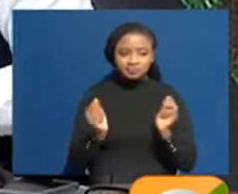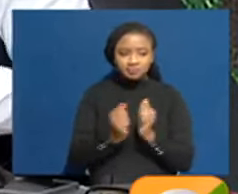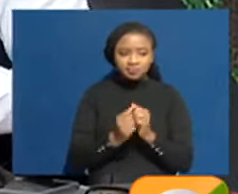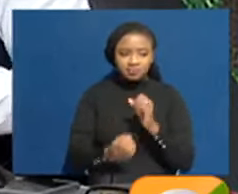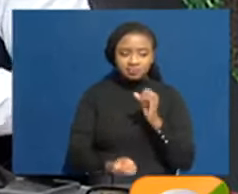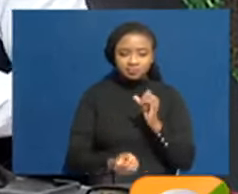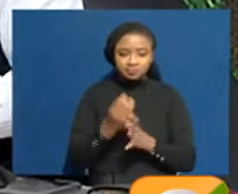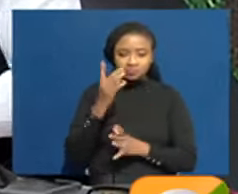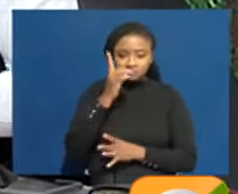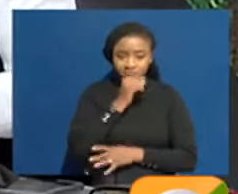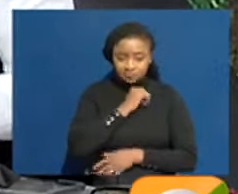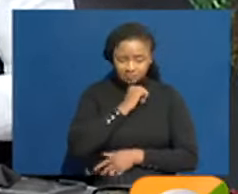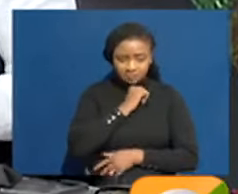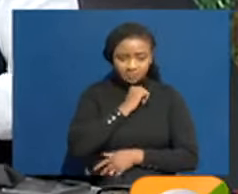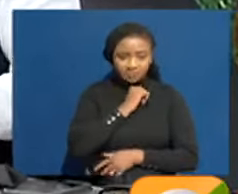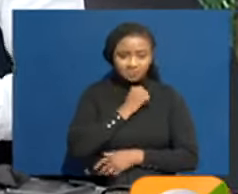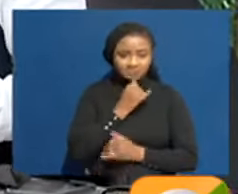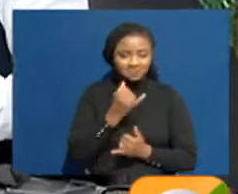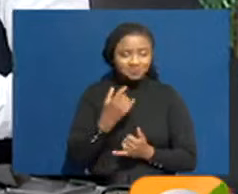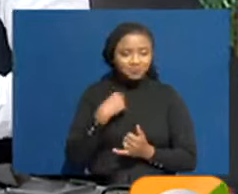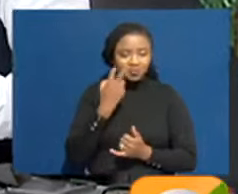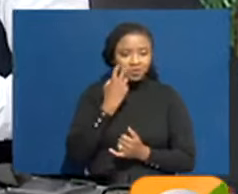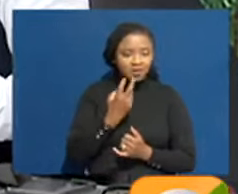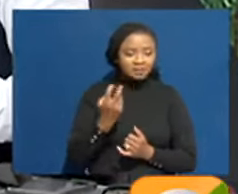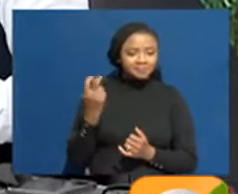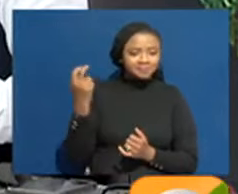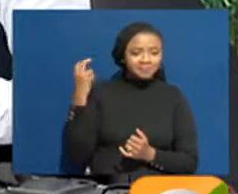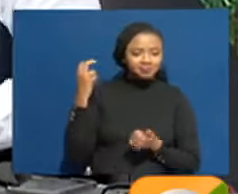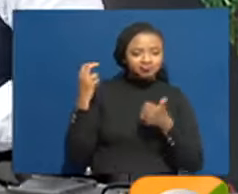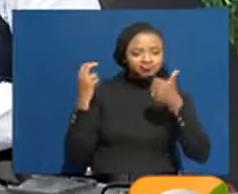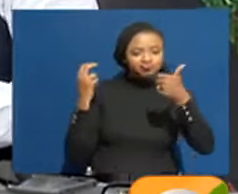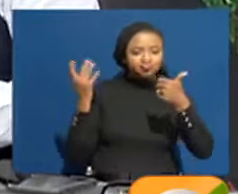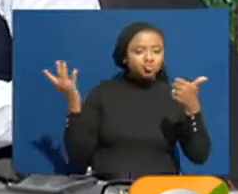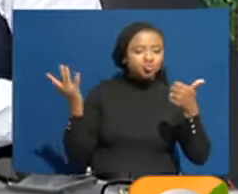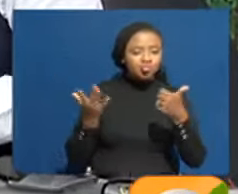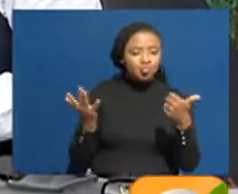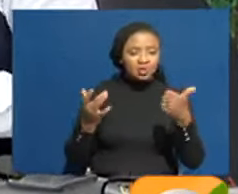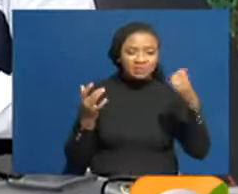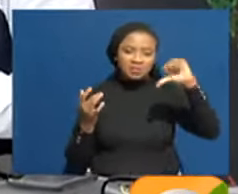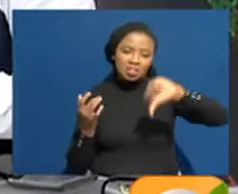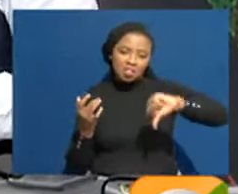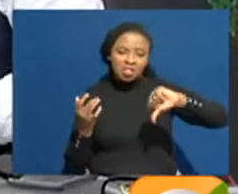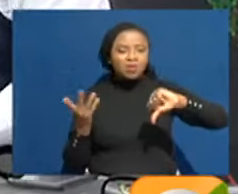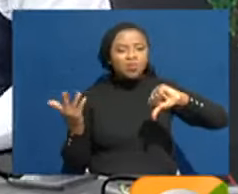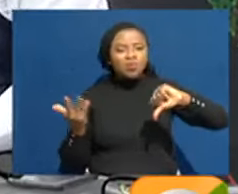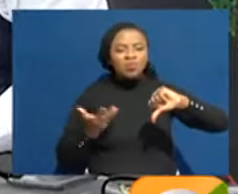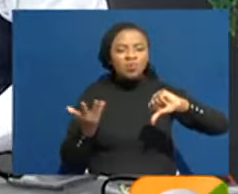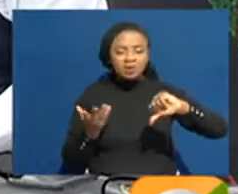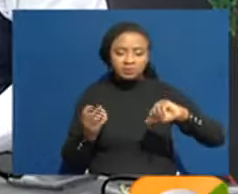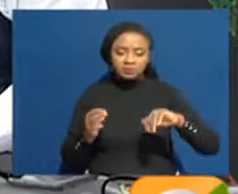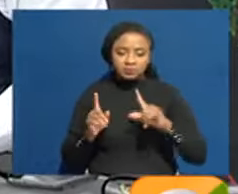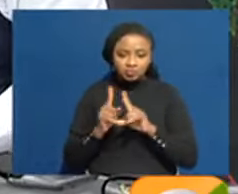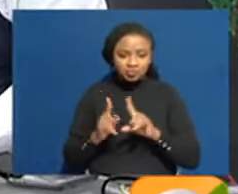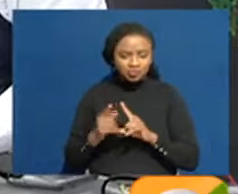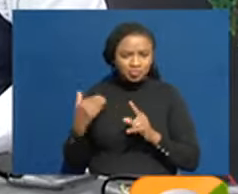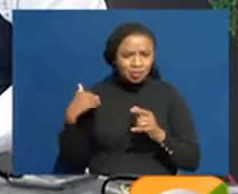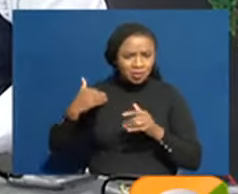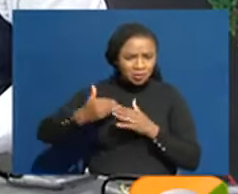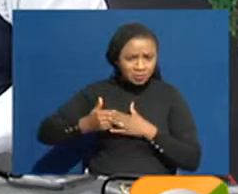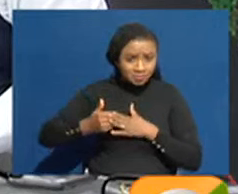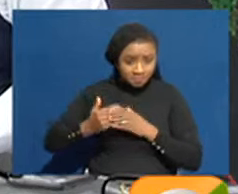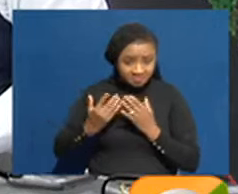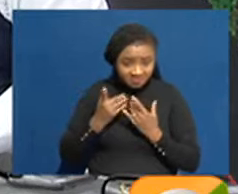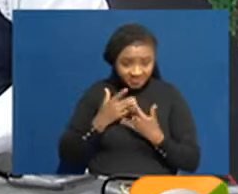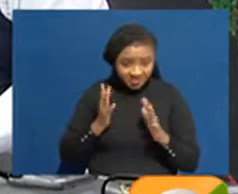it was promulgated. So we take stock, look at the hits and the misses, and the long journey to fully implement it